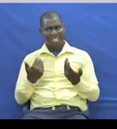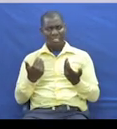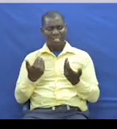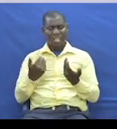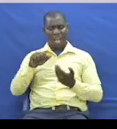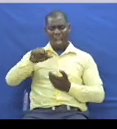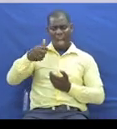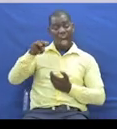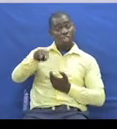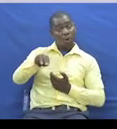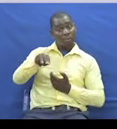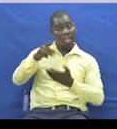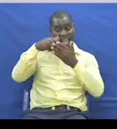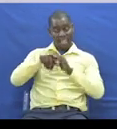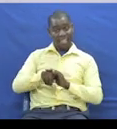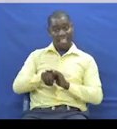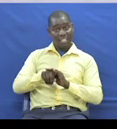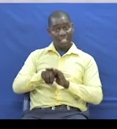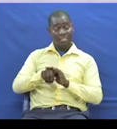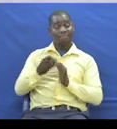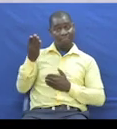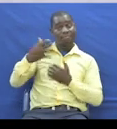model. Now let us